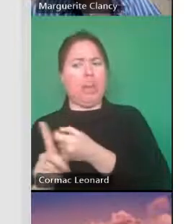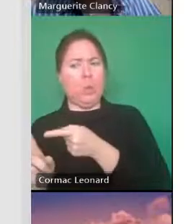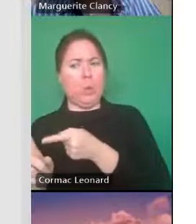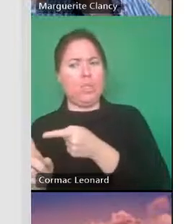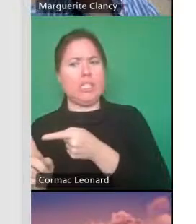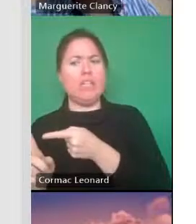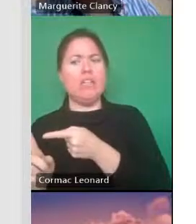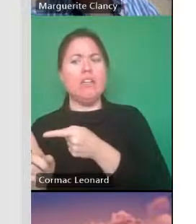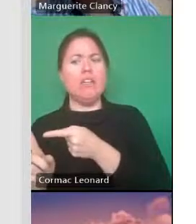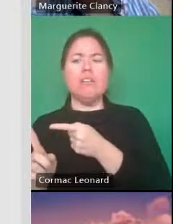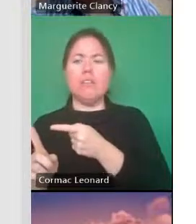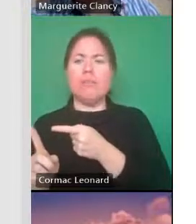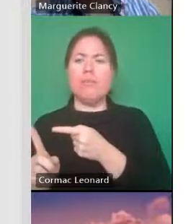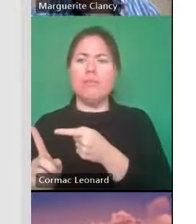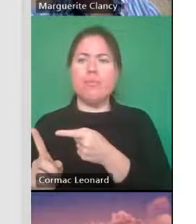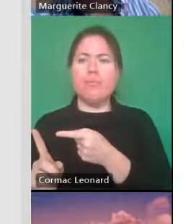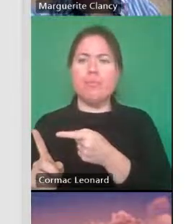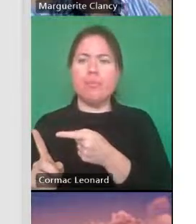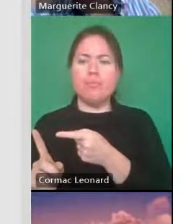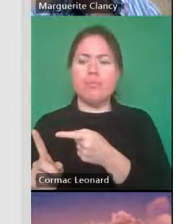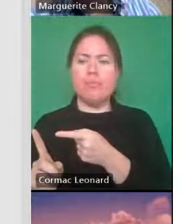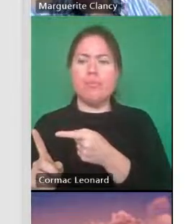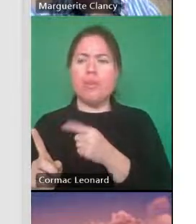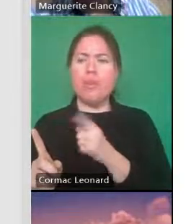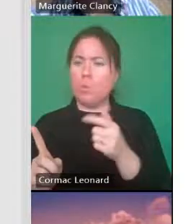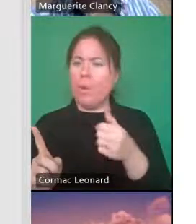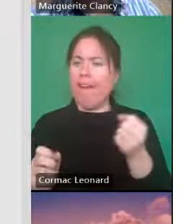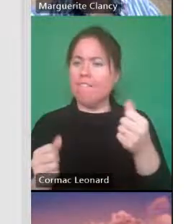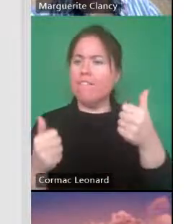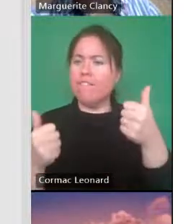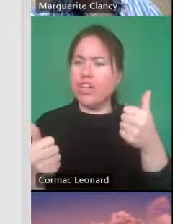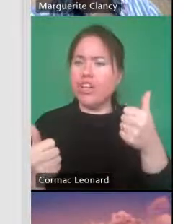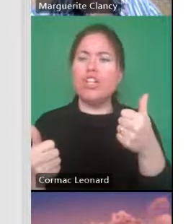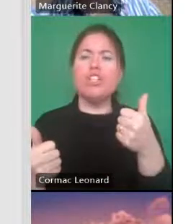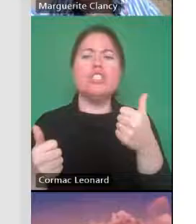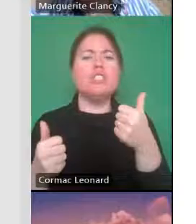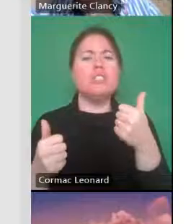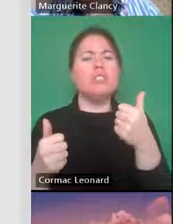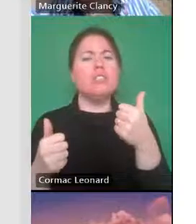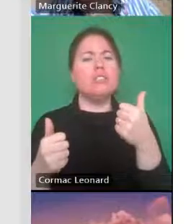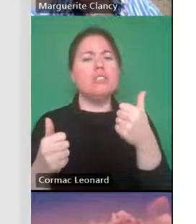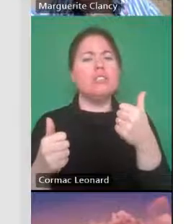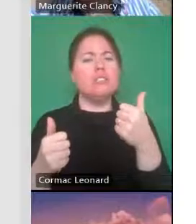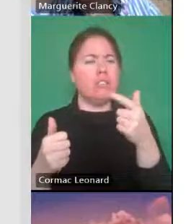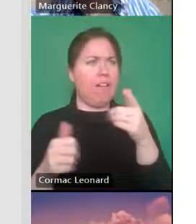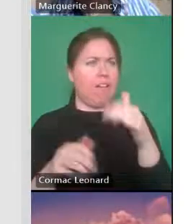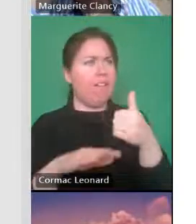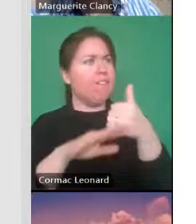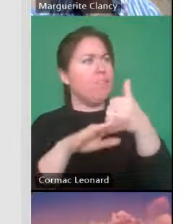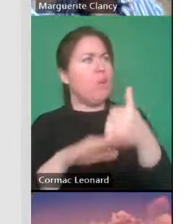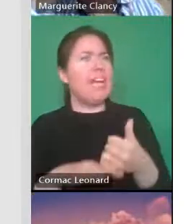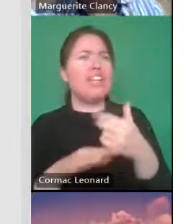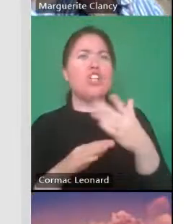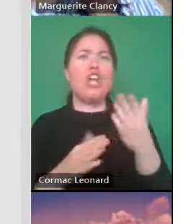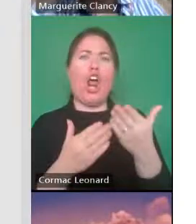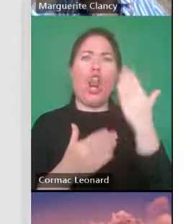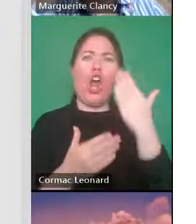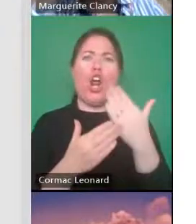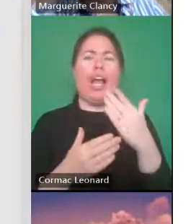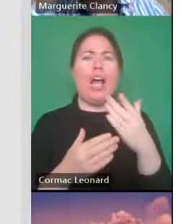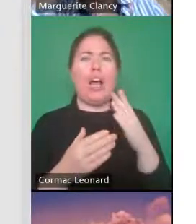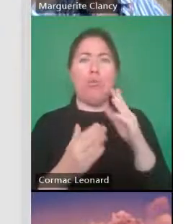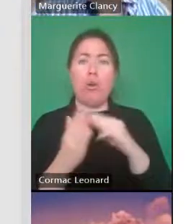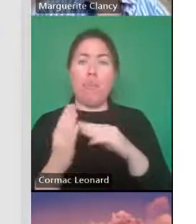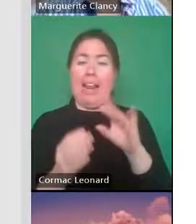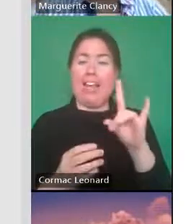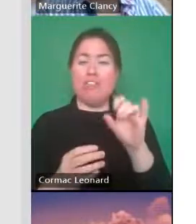have with a very good foundation e-learning program on HSE land to assist people